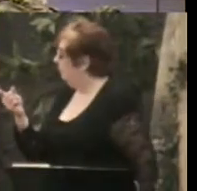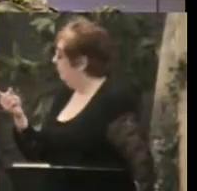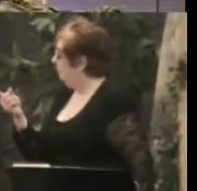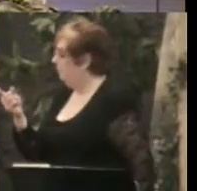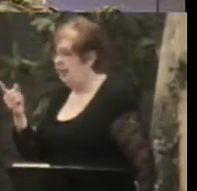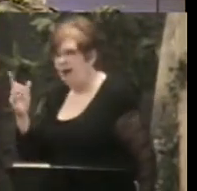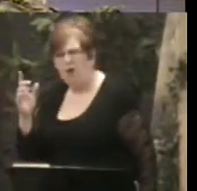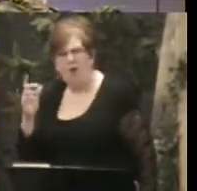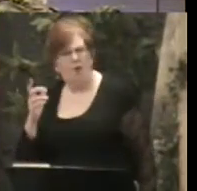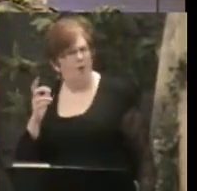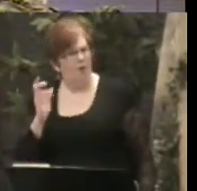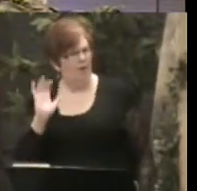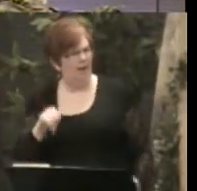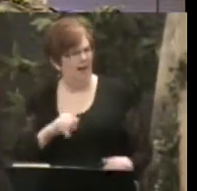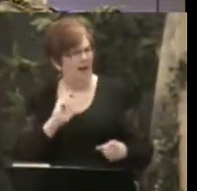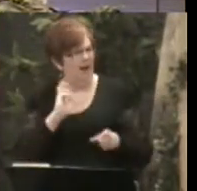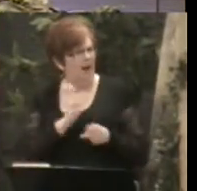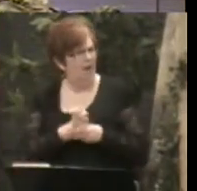That's a harsh indictment.